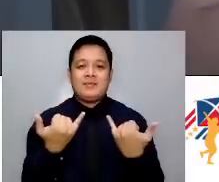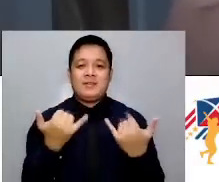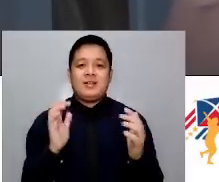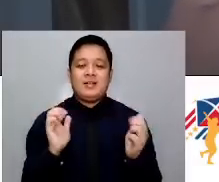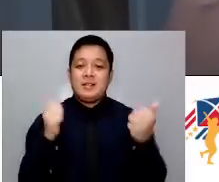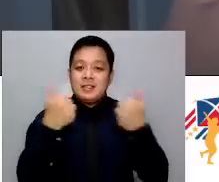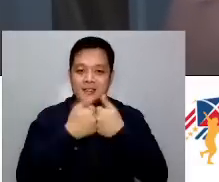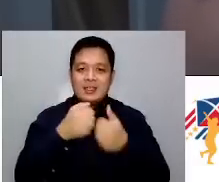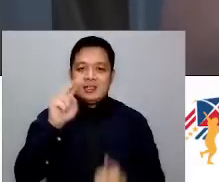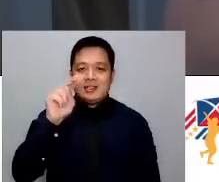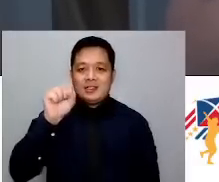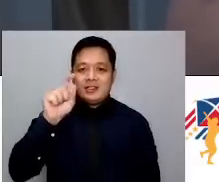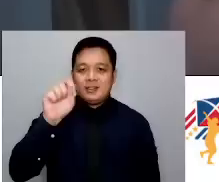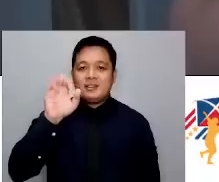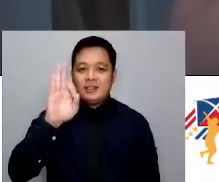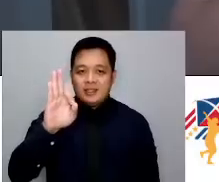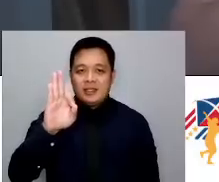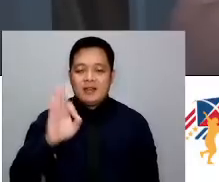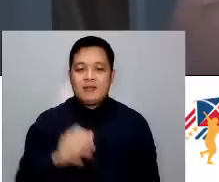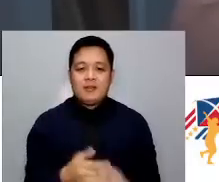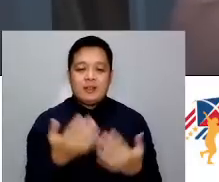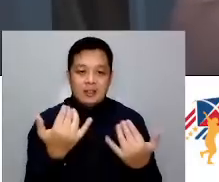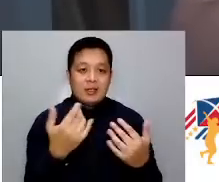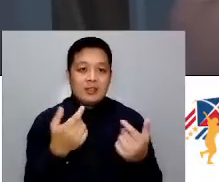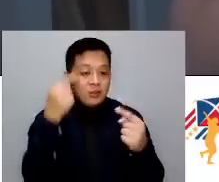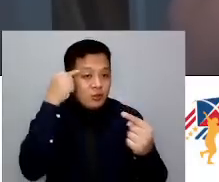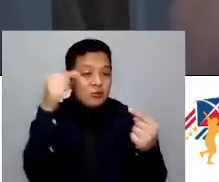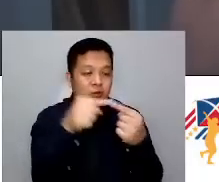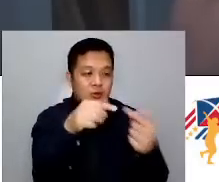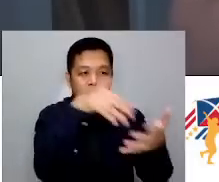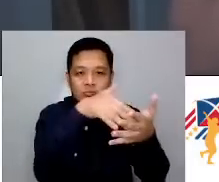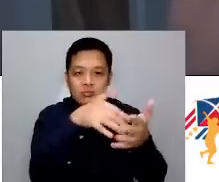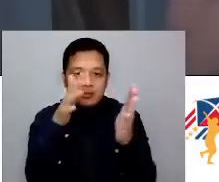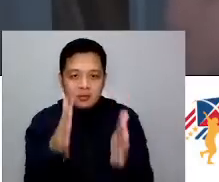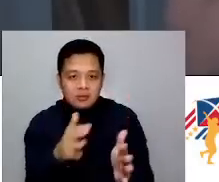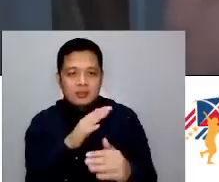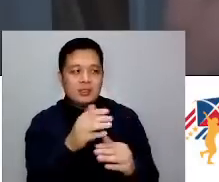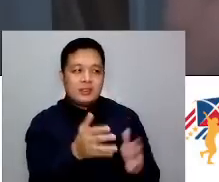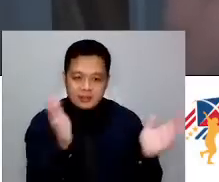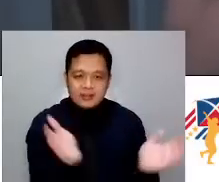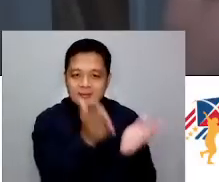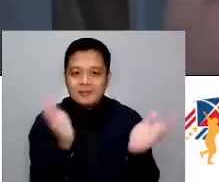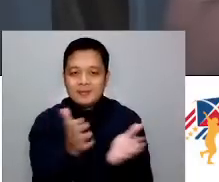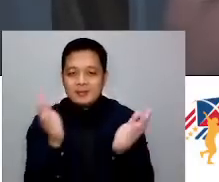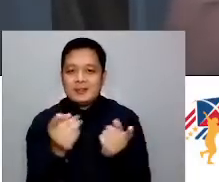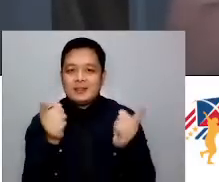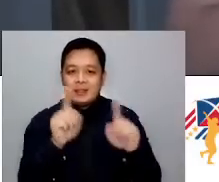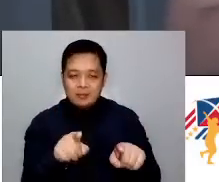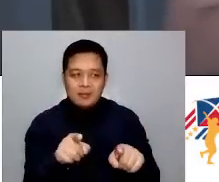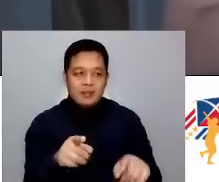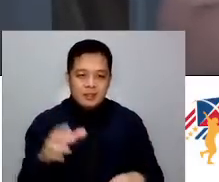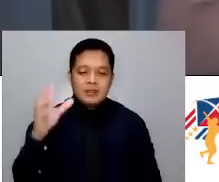to help our learners discover what more they can do with what they can already do.